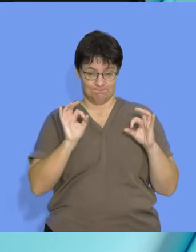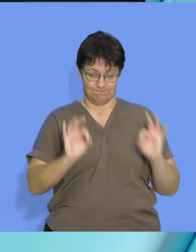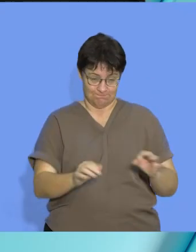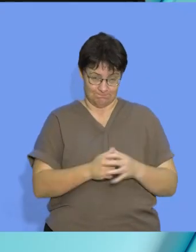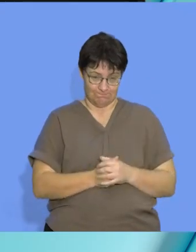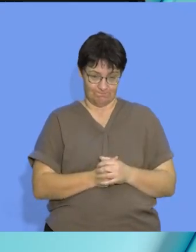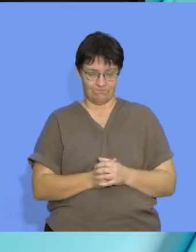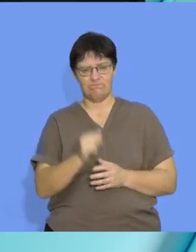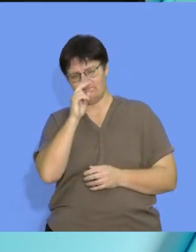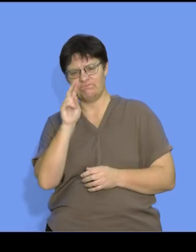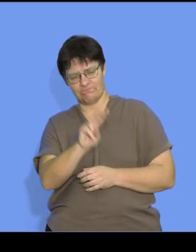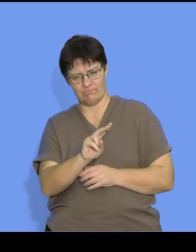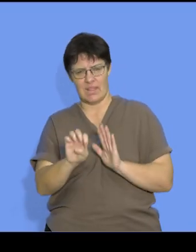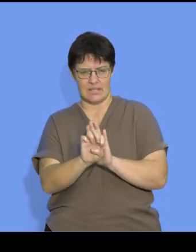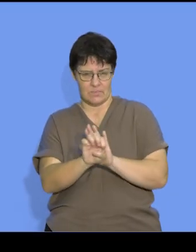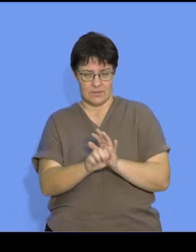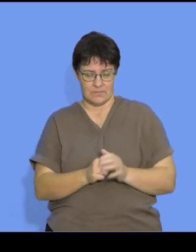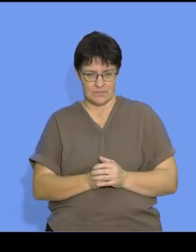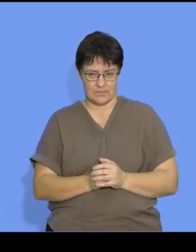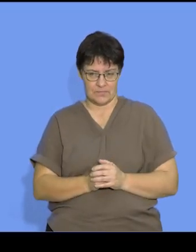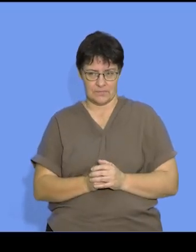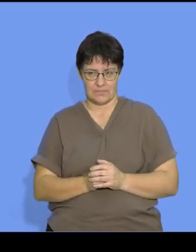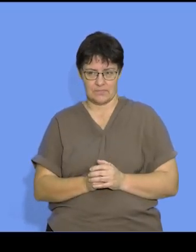have another look at this example.